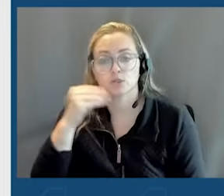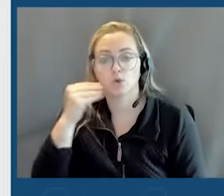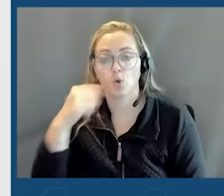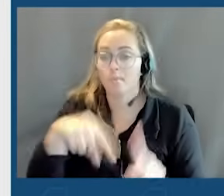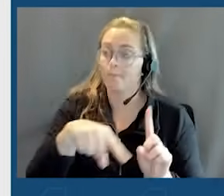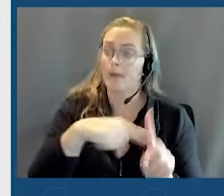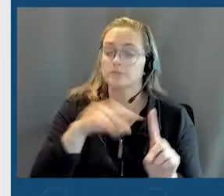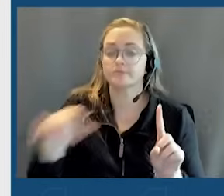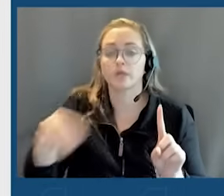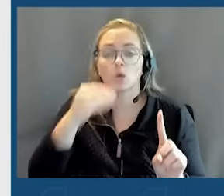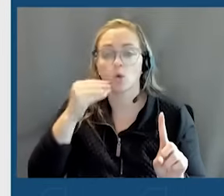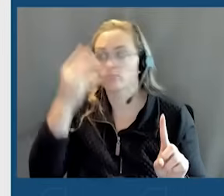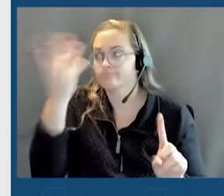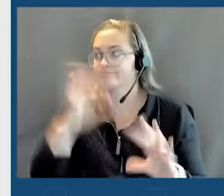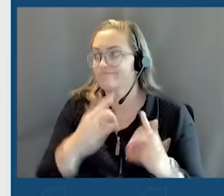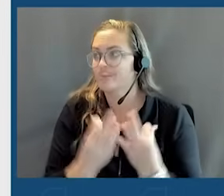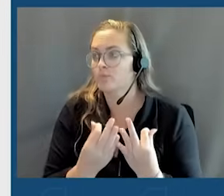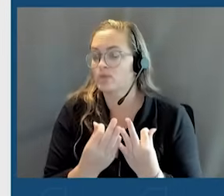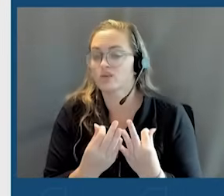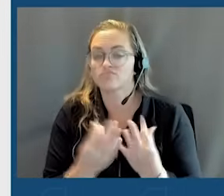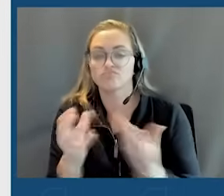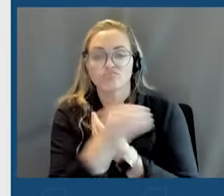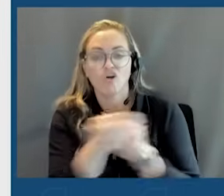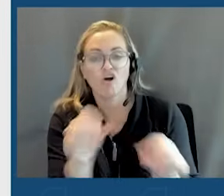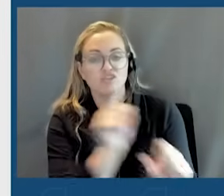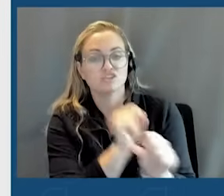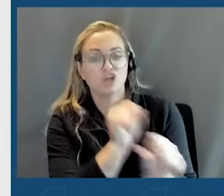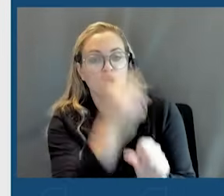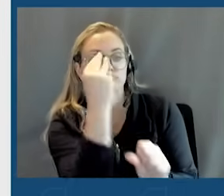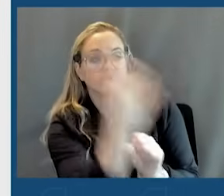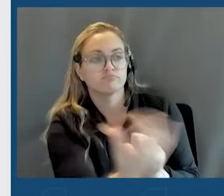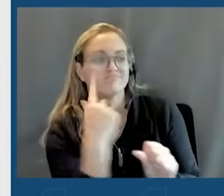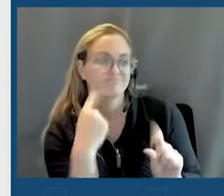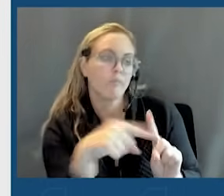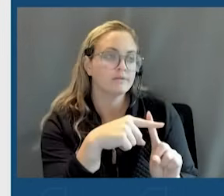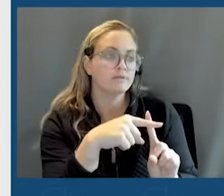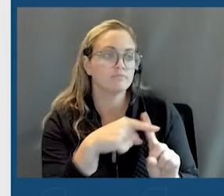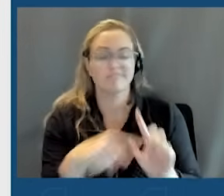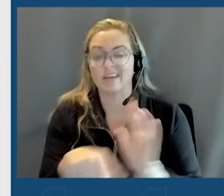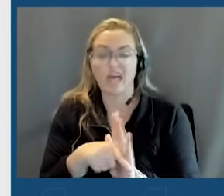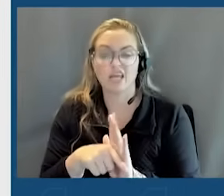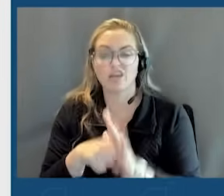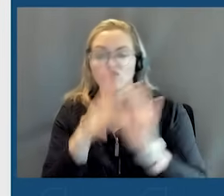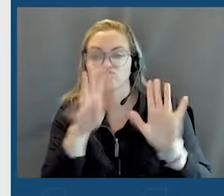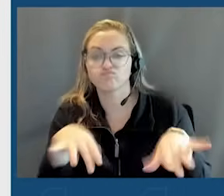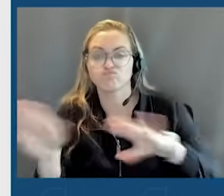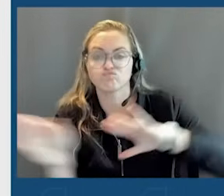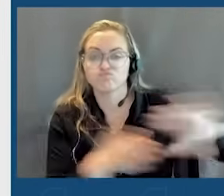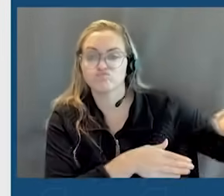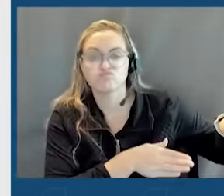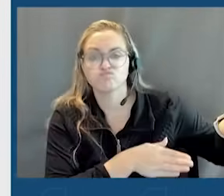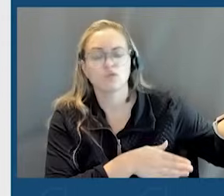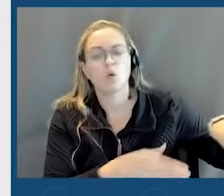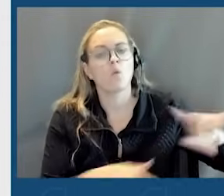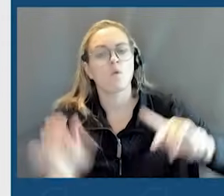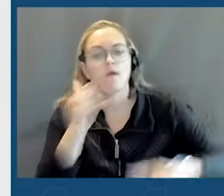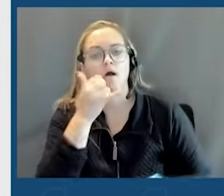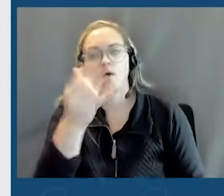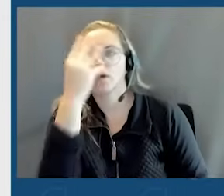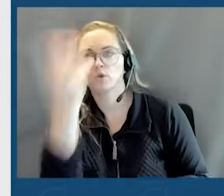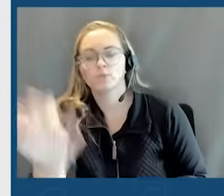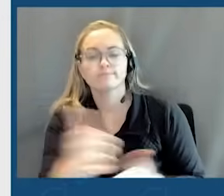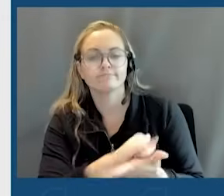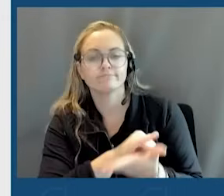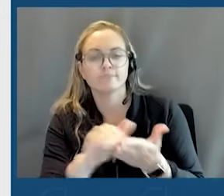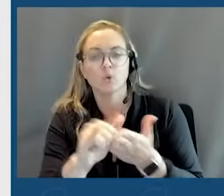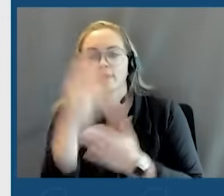your family know, letting your office know. If you test negative, you just go on. So no one's calling in and reporting the real